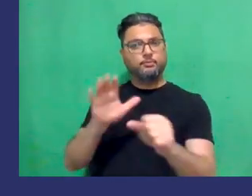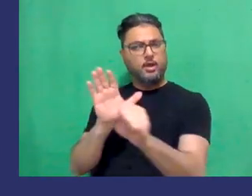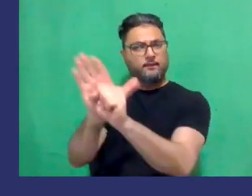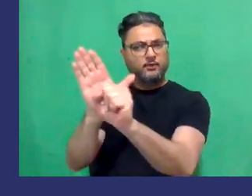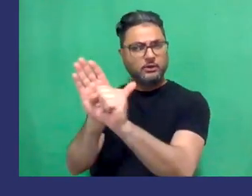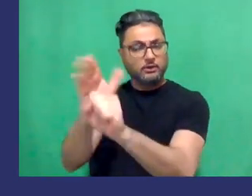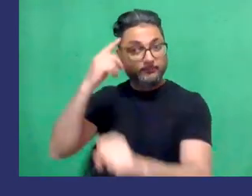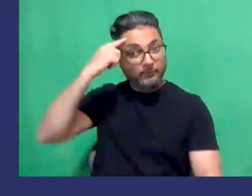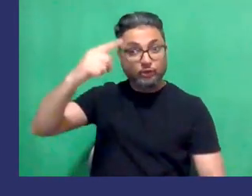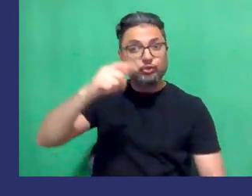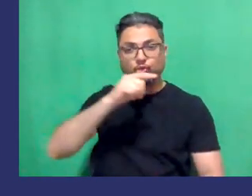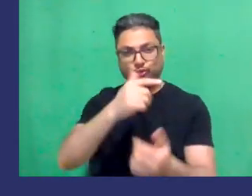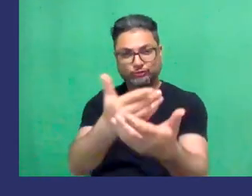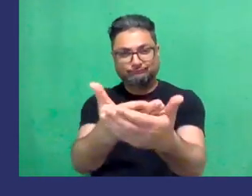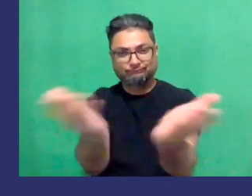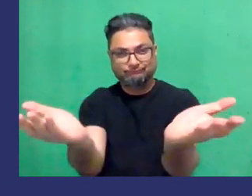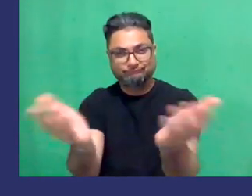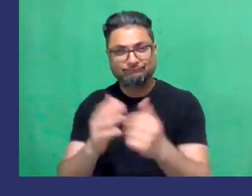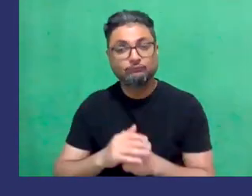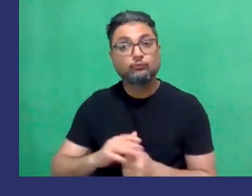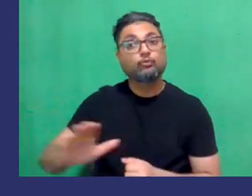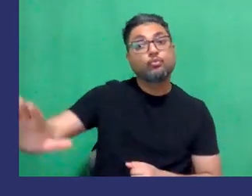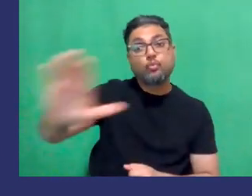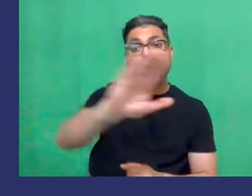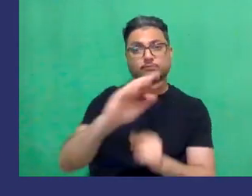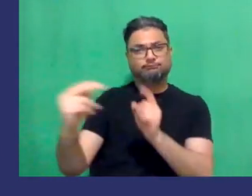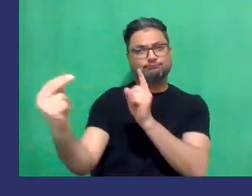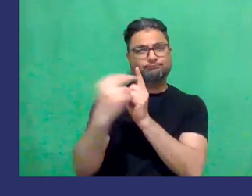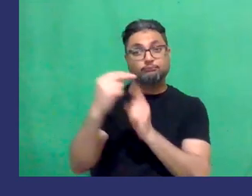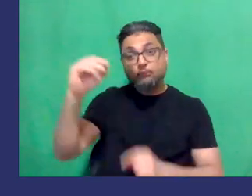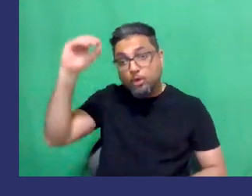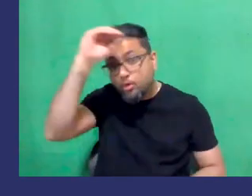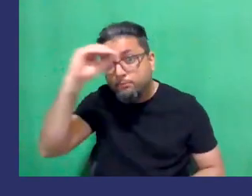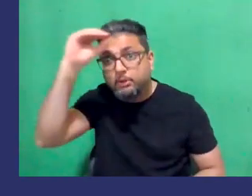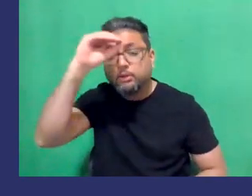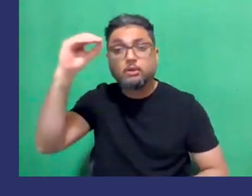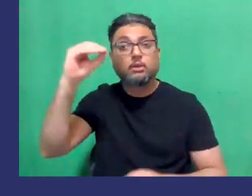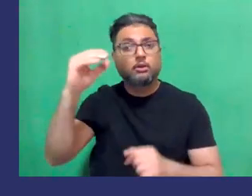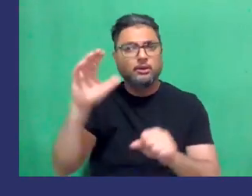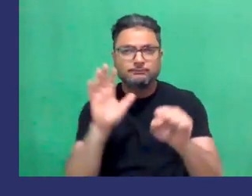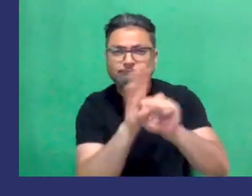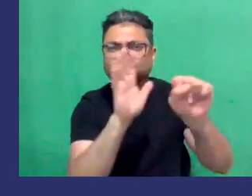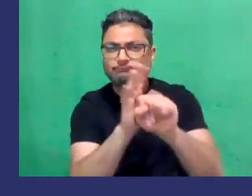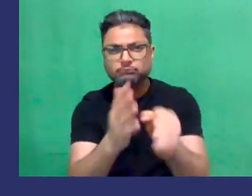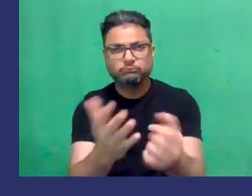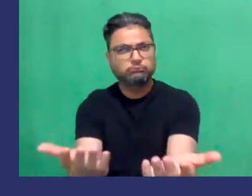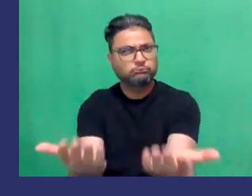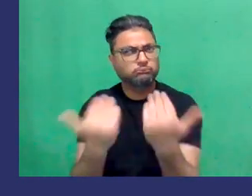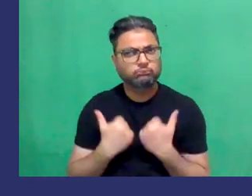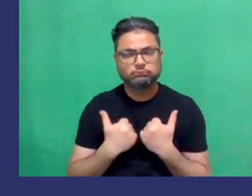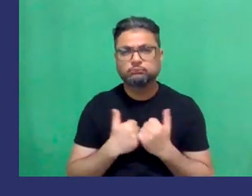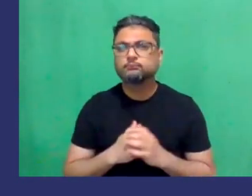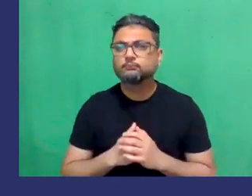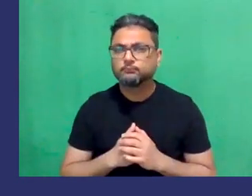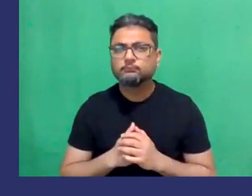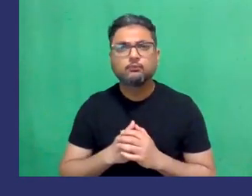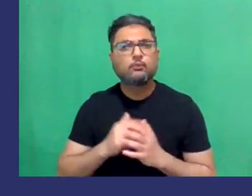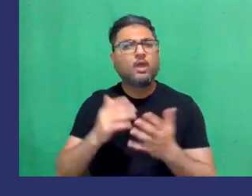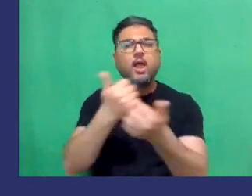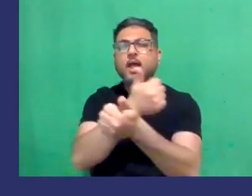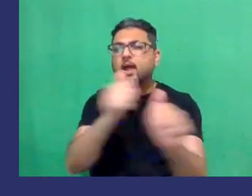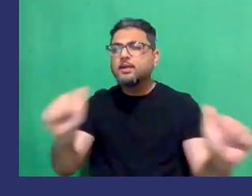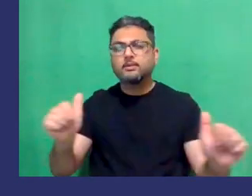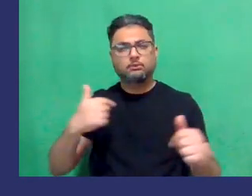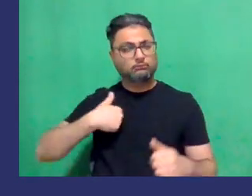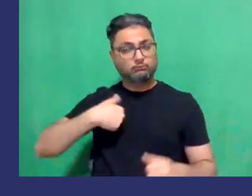sure student voices are heard. If you find yourself facing issues that impact your health, academics, or overall experience at George Brown, we are here